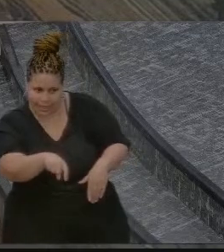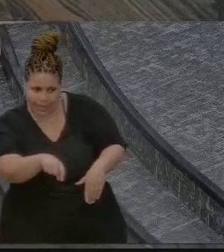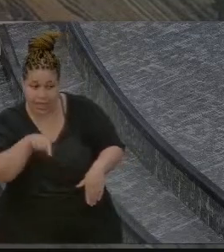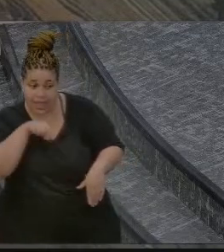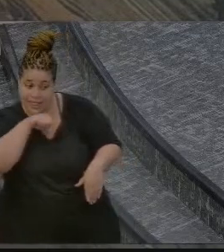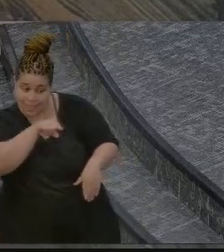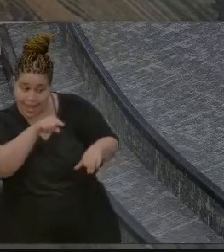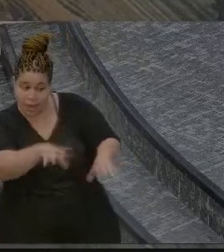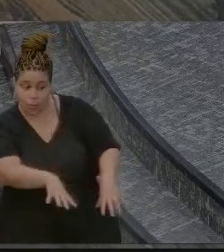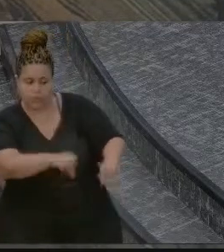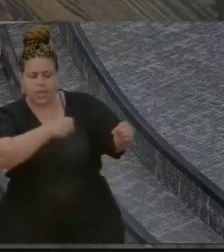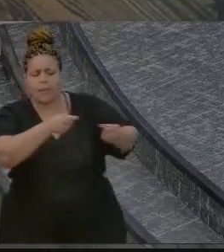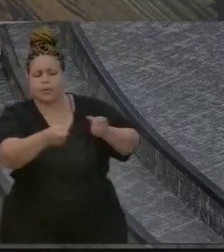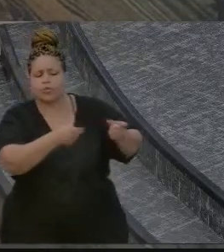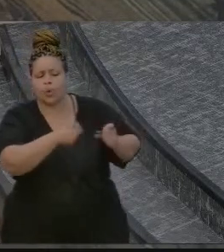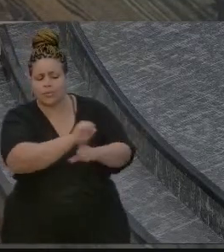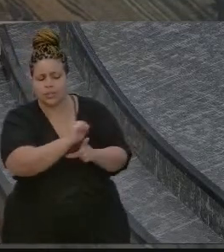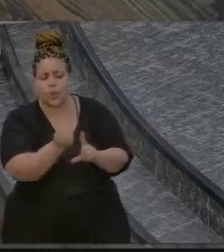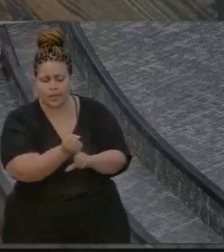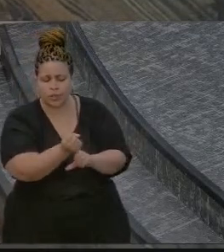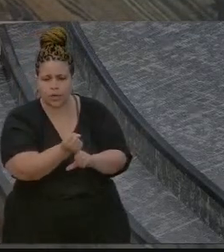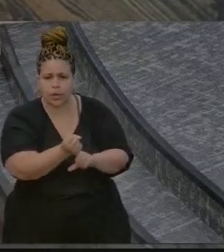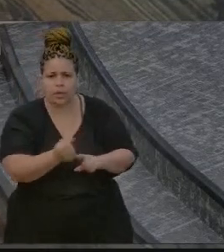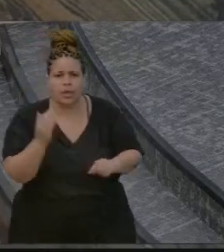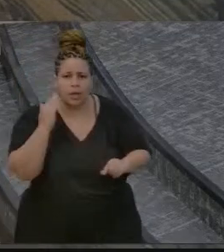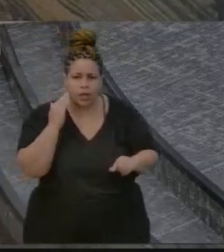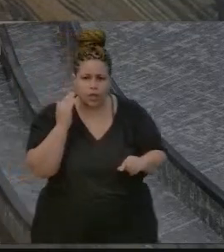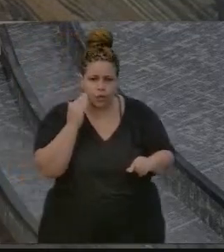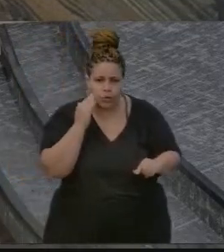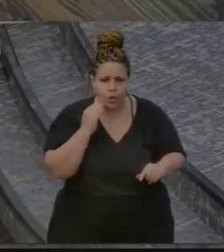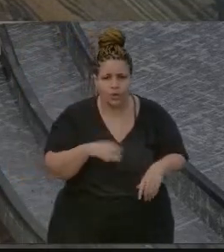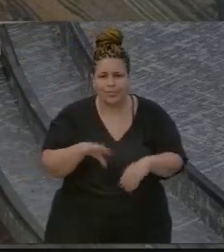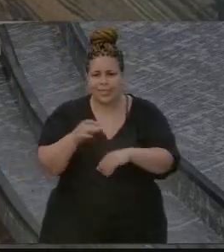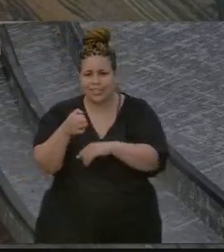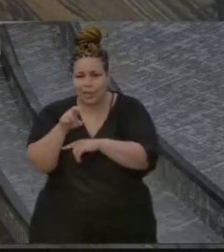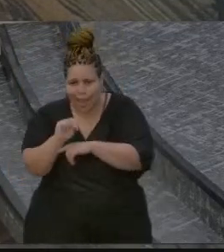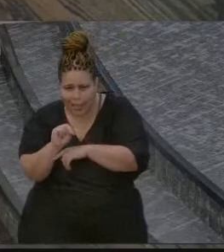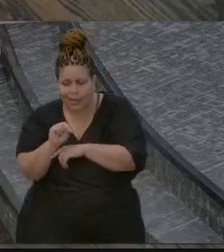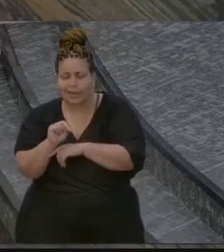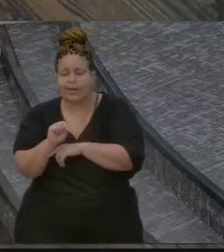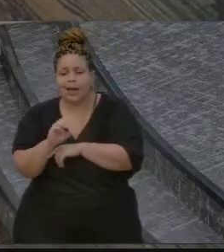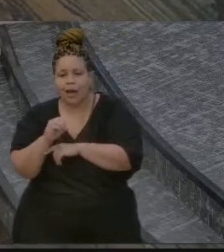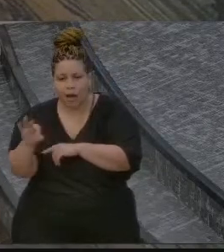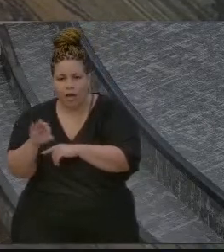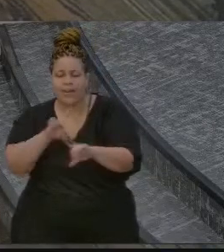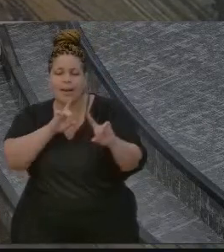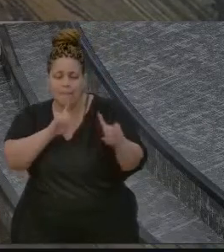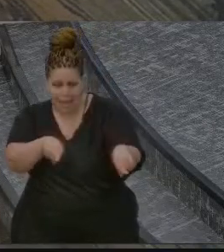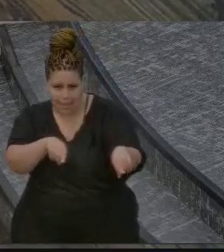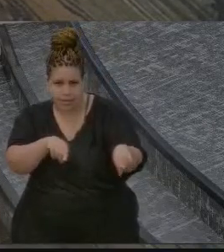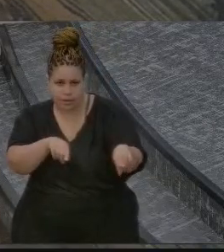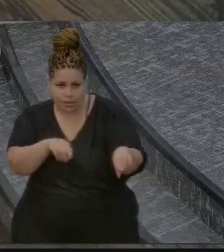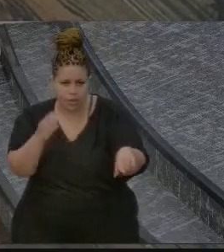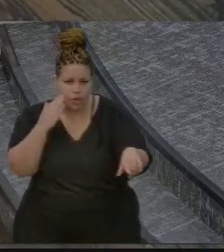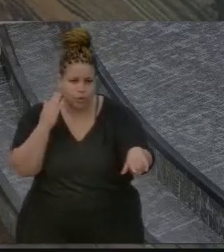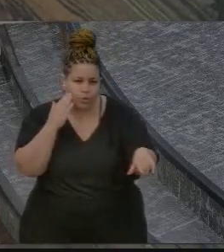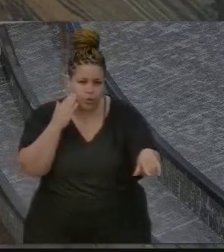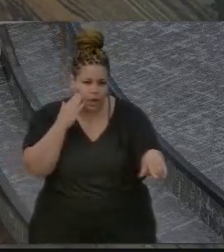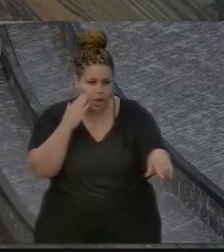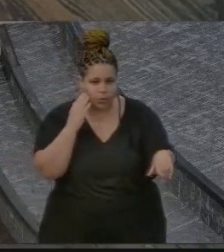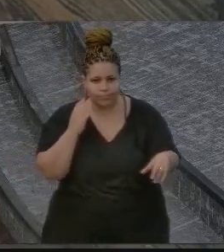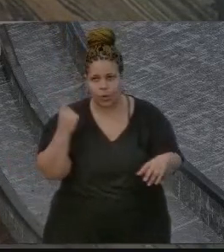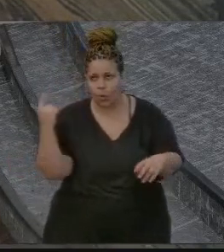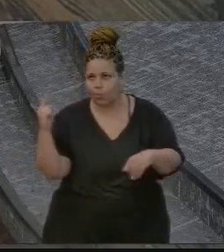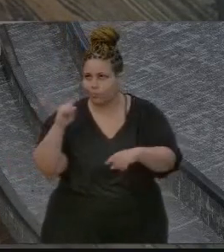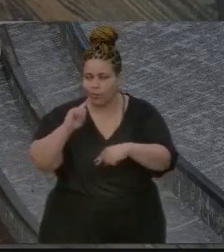of the situation. And then for us, a chain of command, yeah, as long as there's a crime scene there, you know, law enforcement's